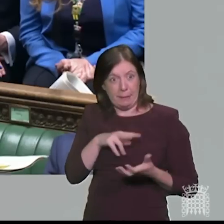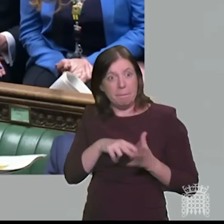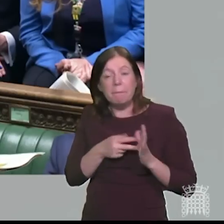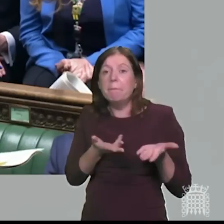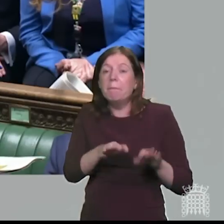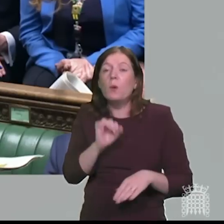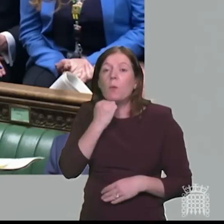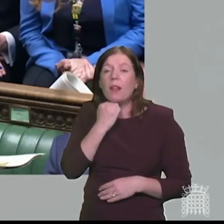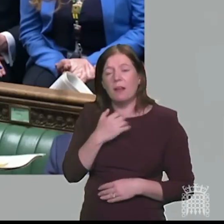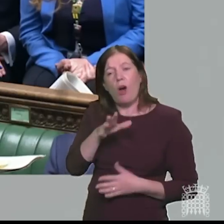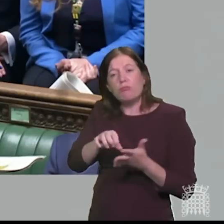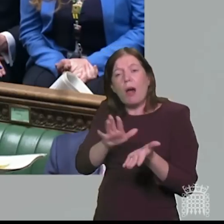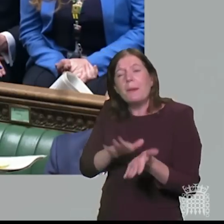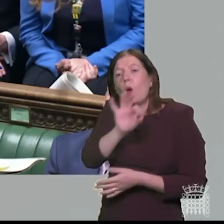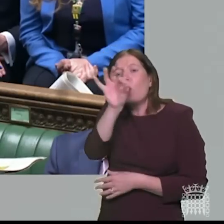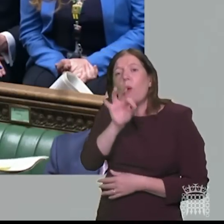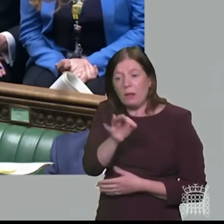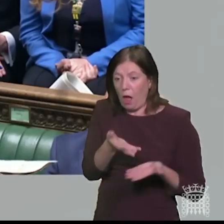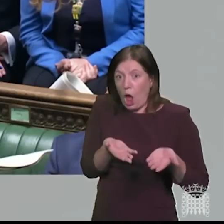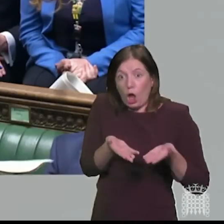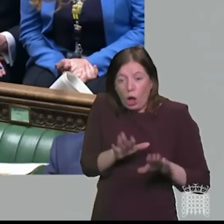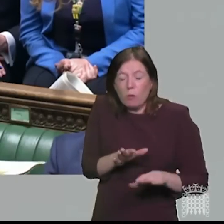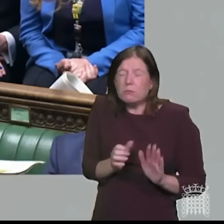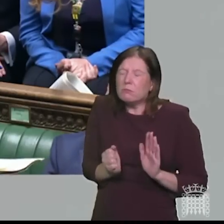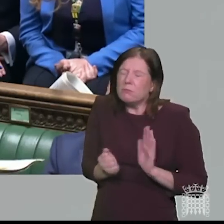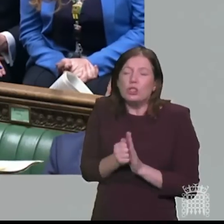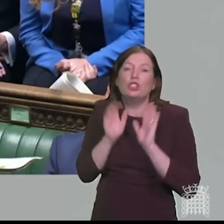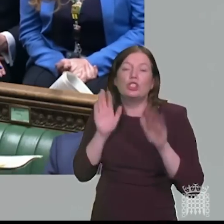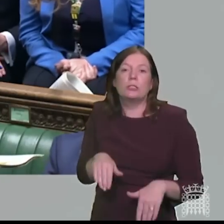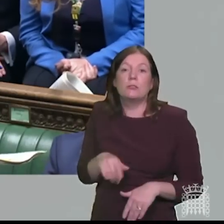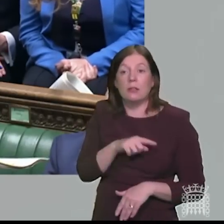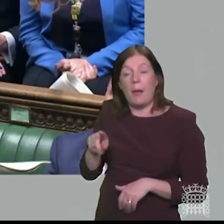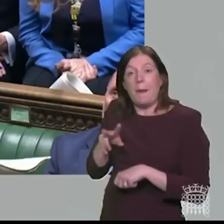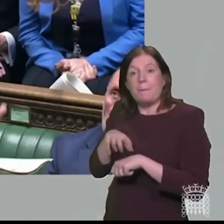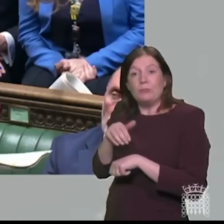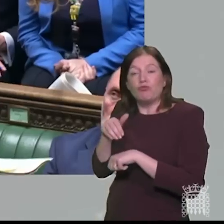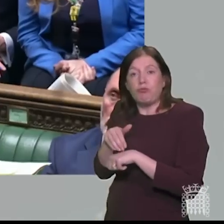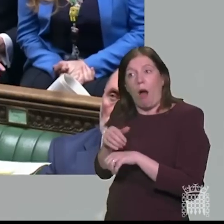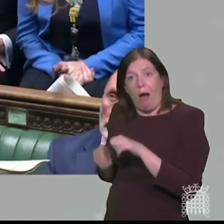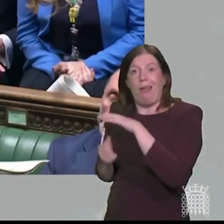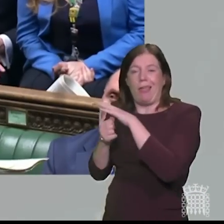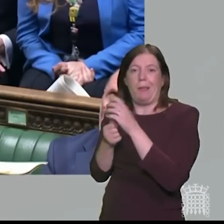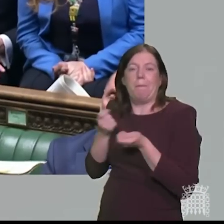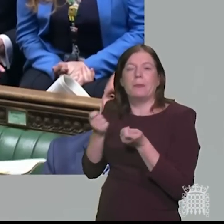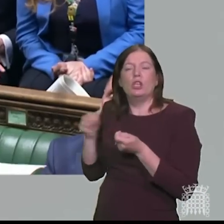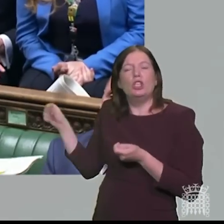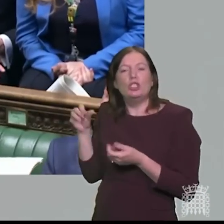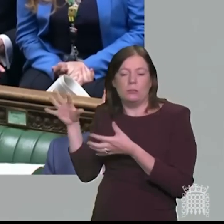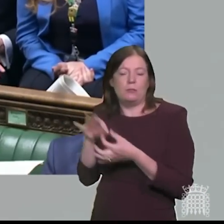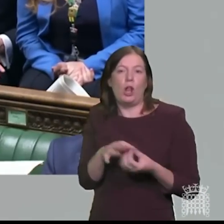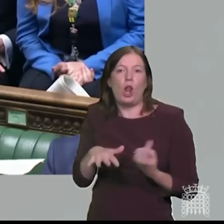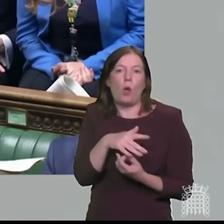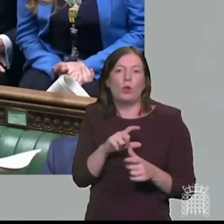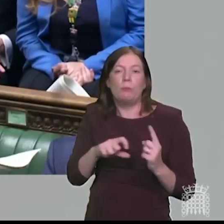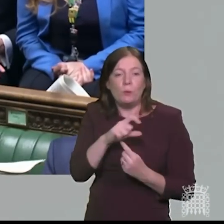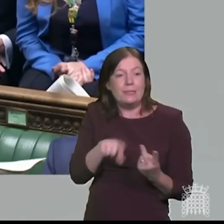Prime Minister agree with me that any such closure would be reckless, and Police and Crime Commissioners should be working with local communities and local